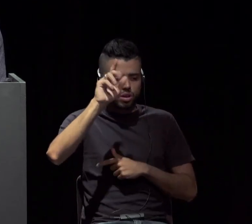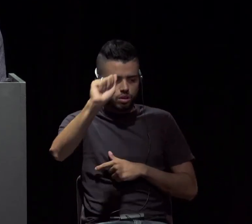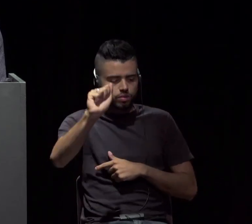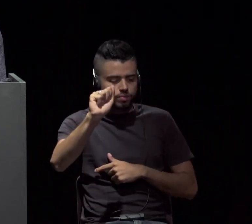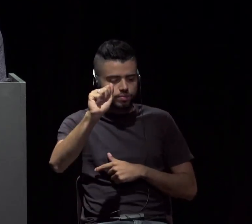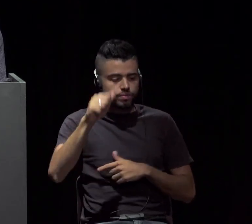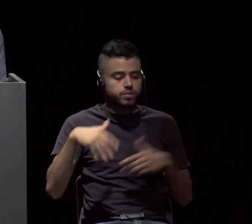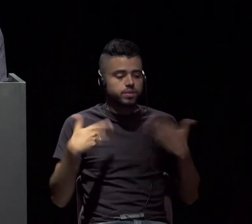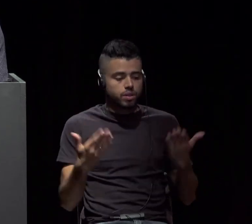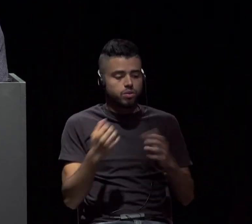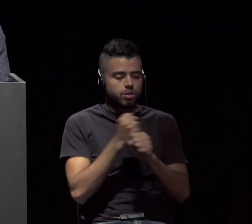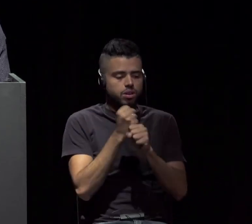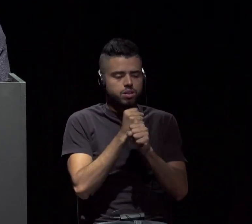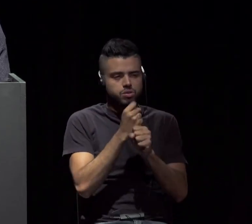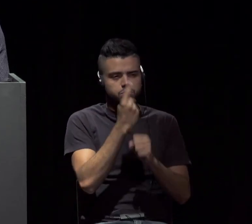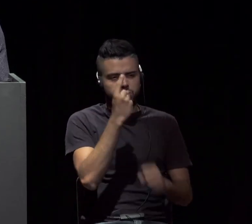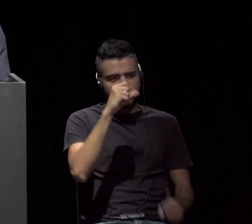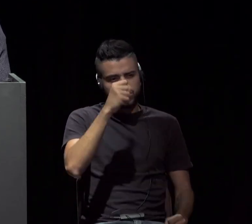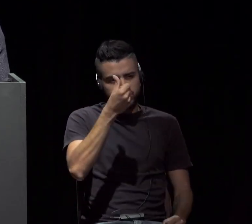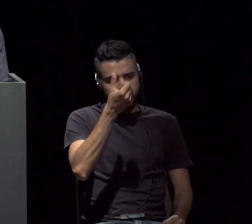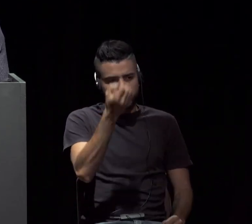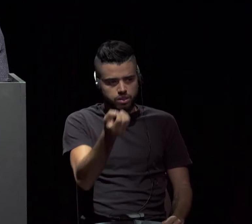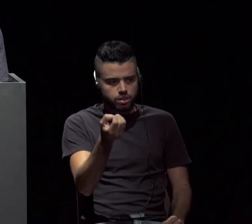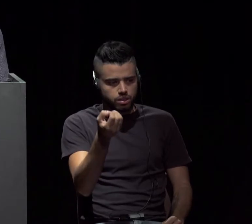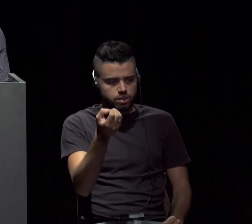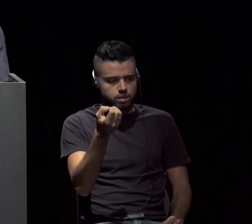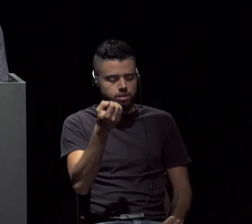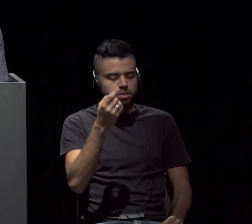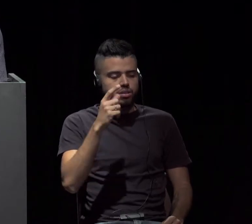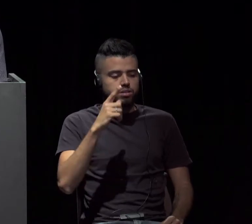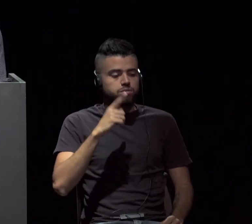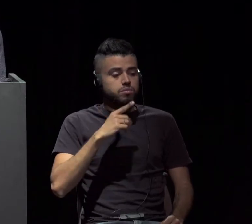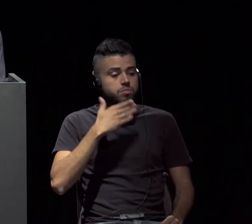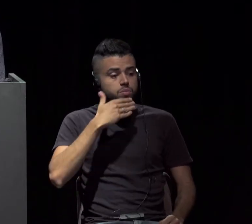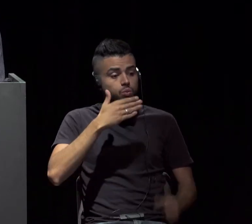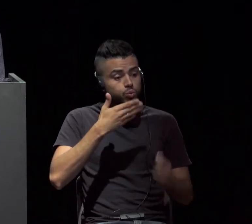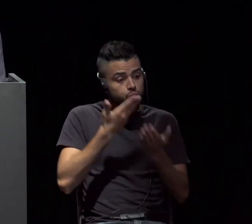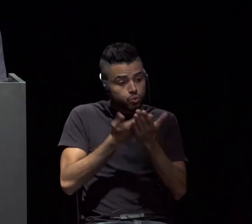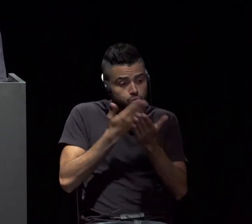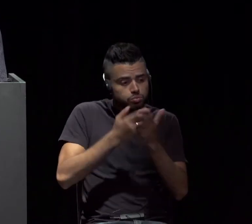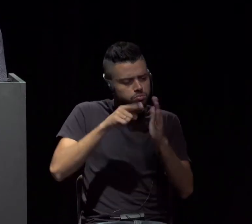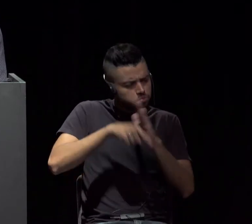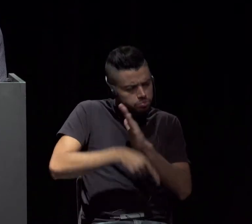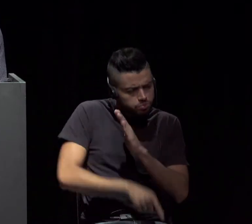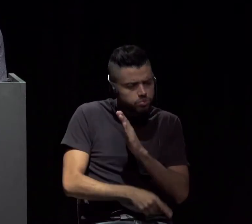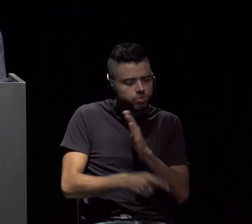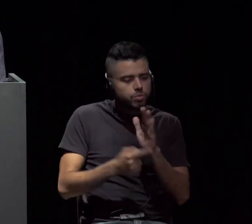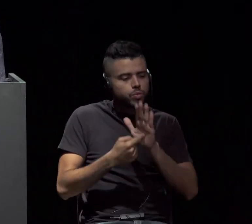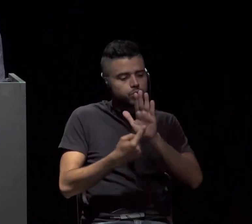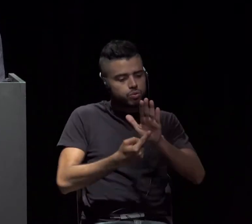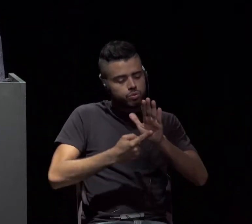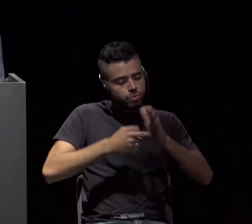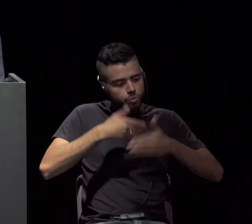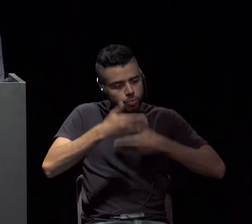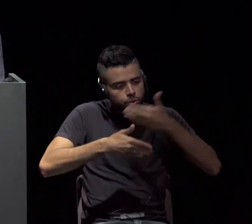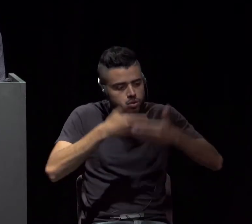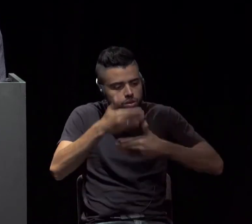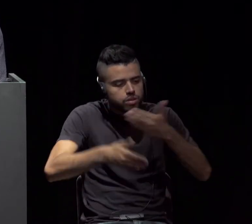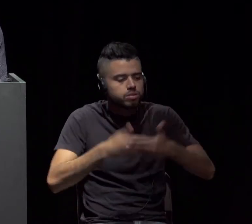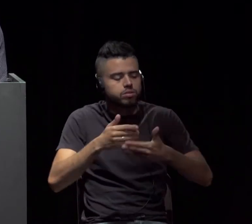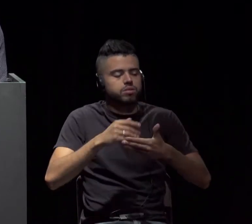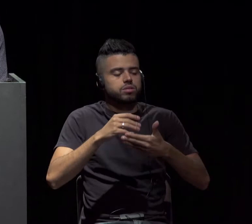post-colonial modernism and his steady and slow process of transcending it, its ideological basis and